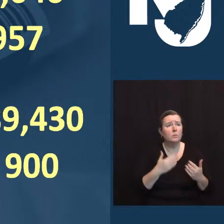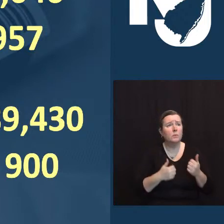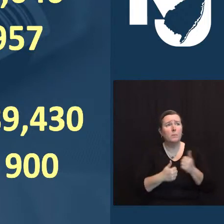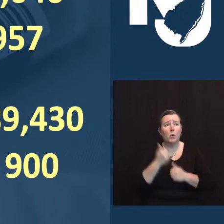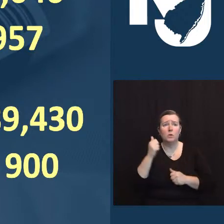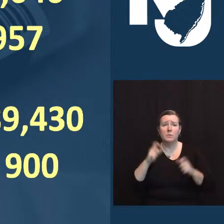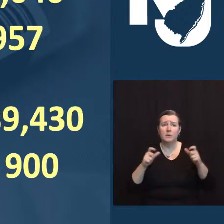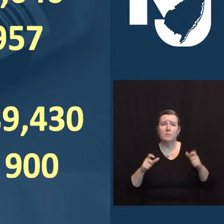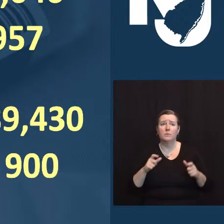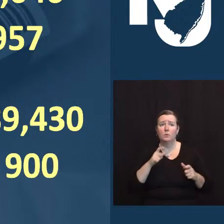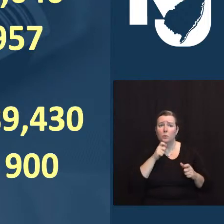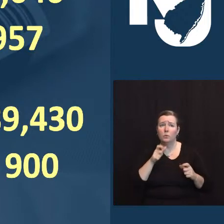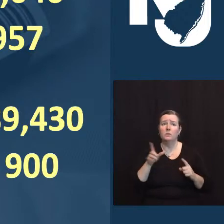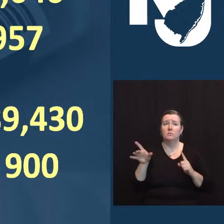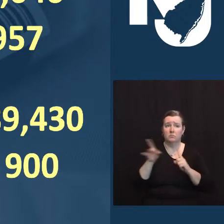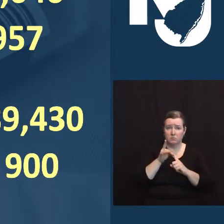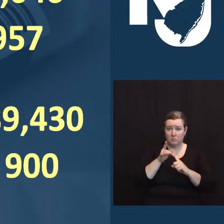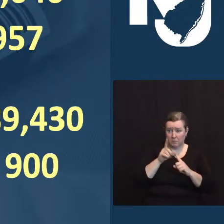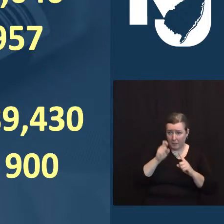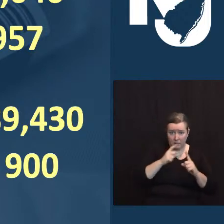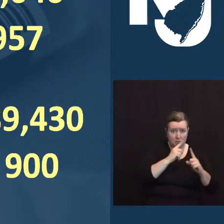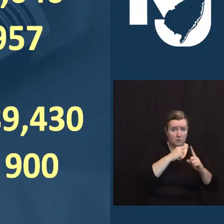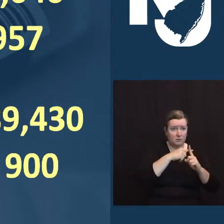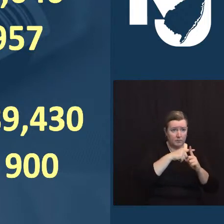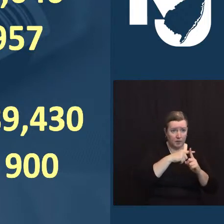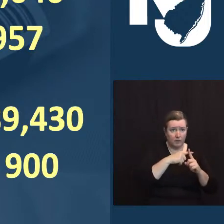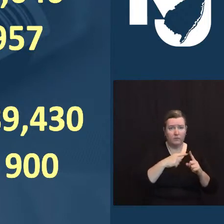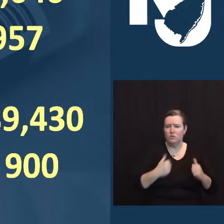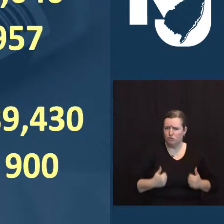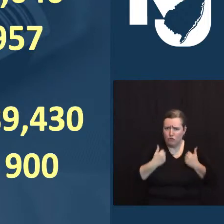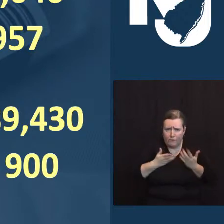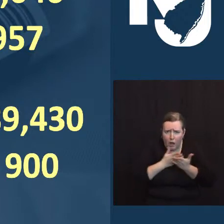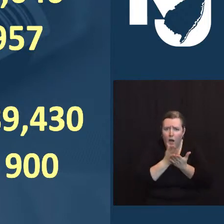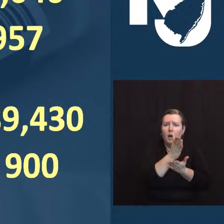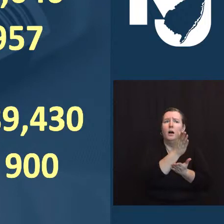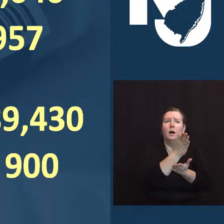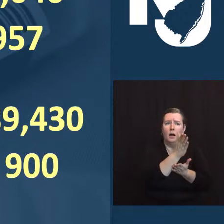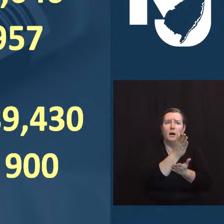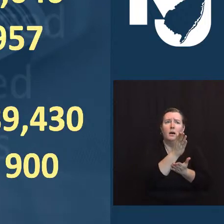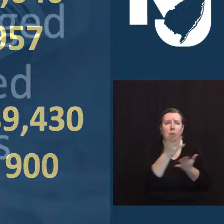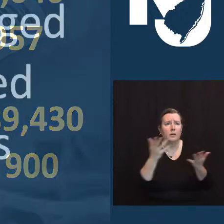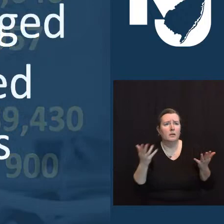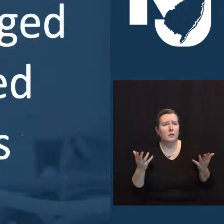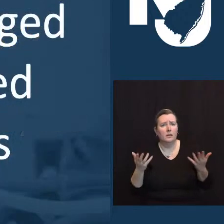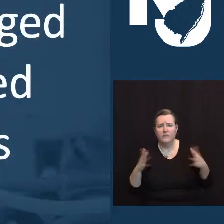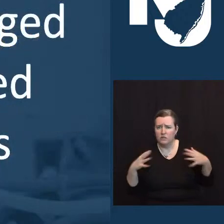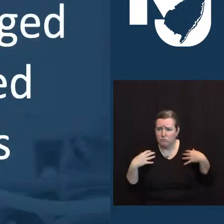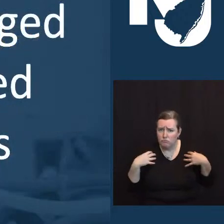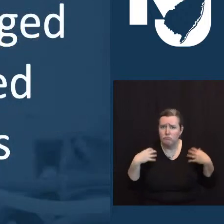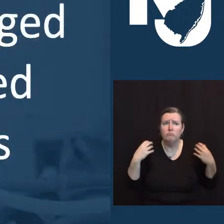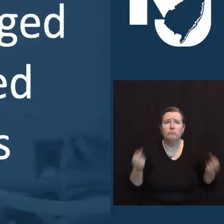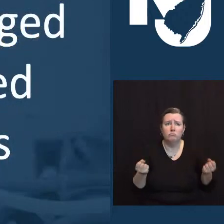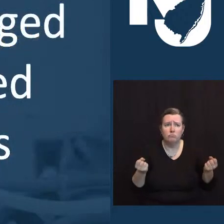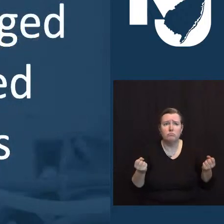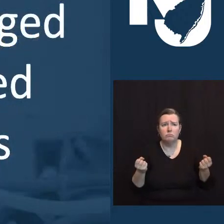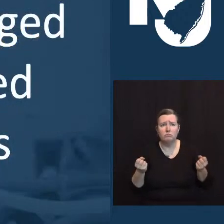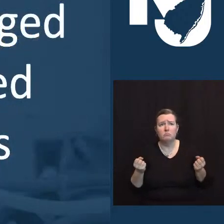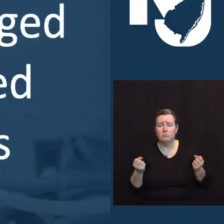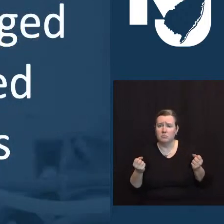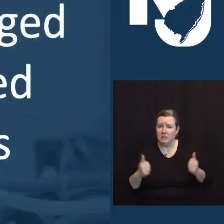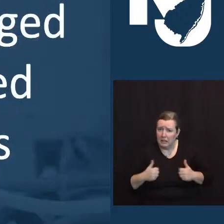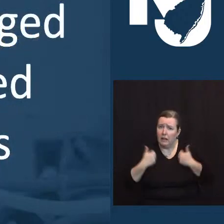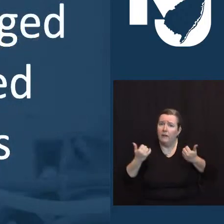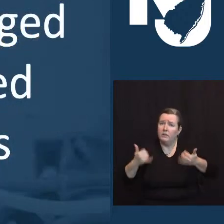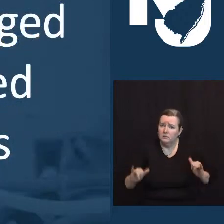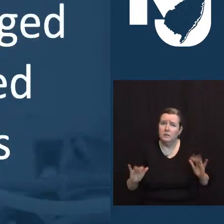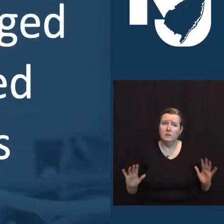have survived. Many we know are now back home and back to their lives. Even today, we celebrate up and down the